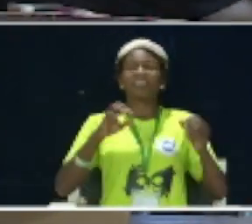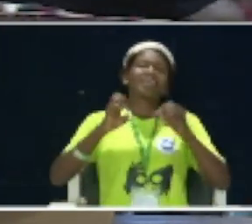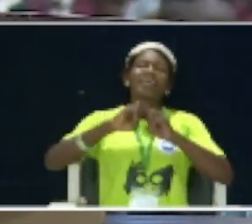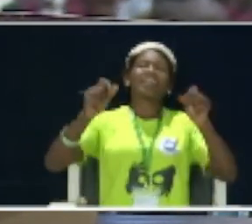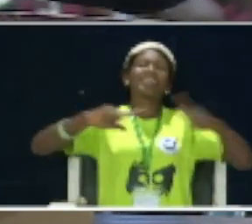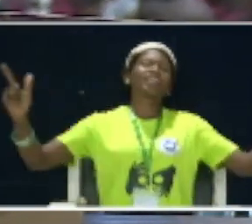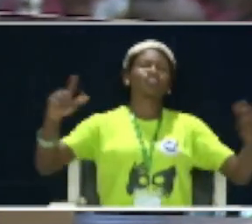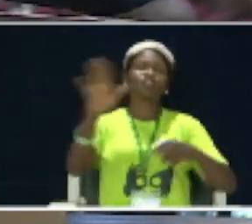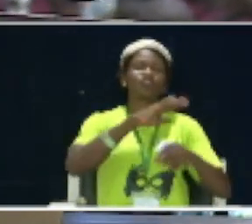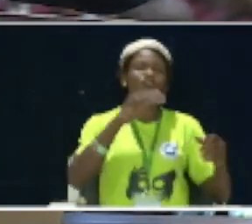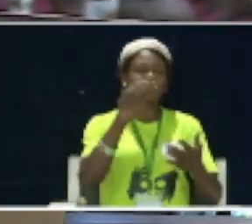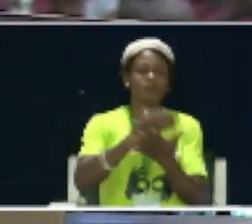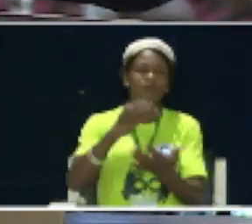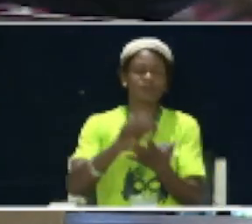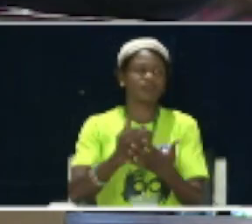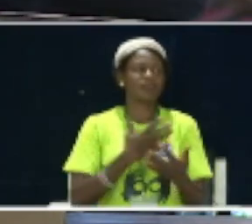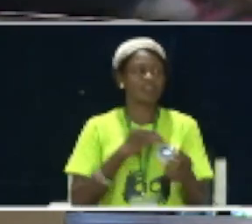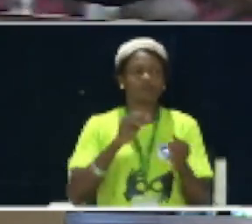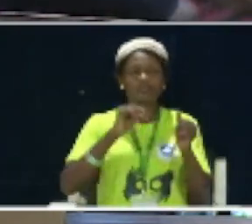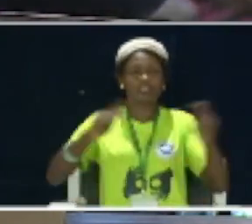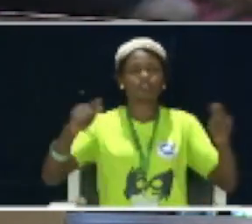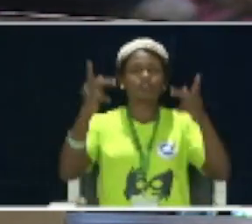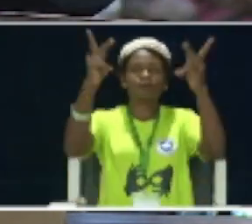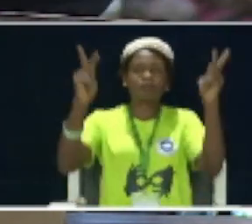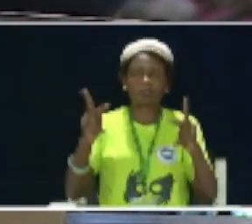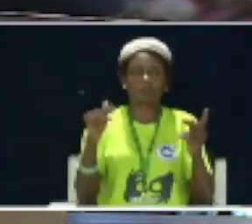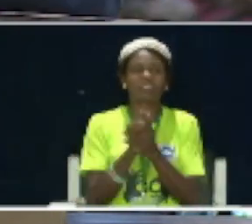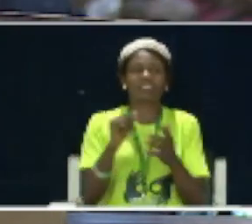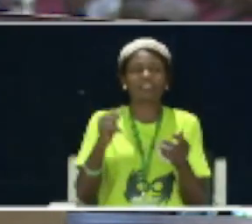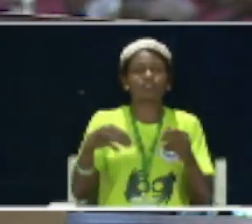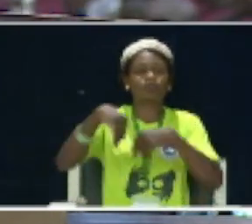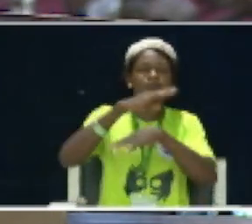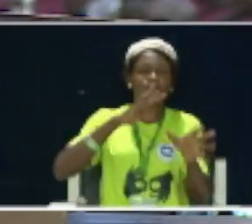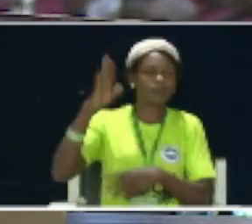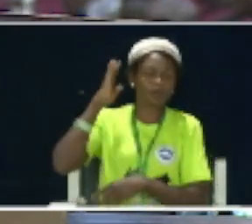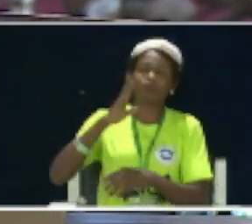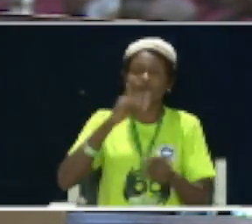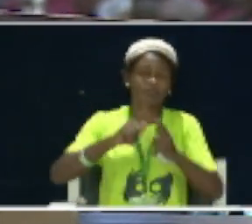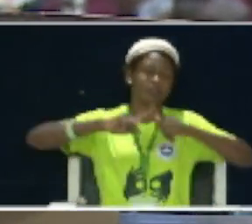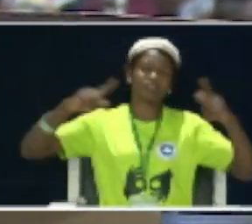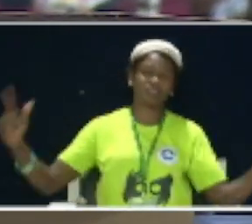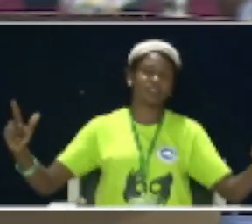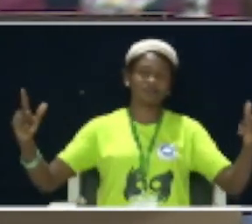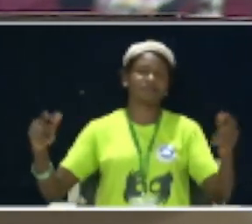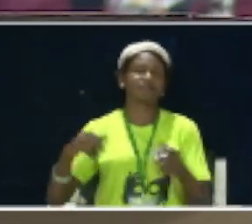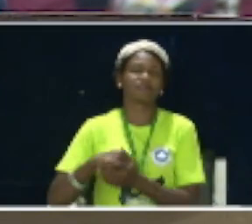cup. Enlarge your vessel. So that the overflow will be exceeding.